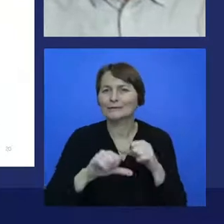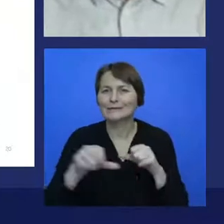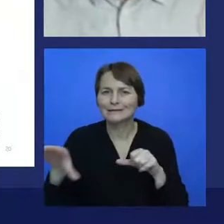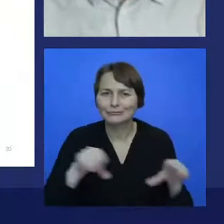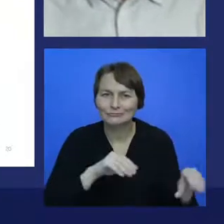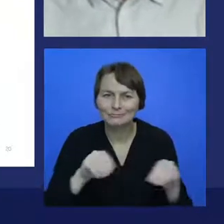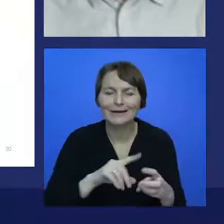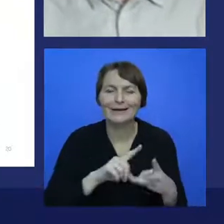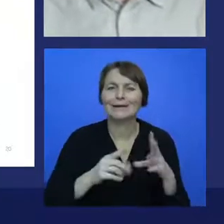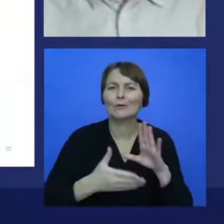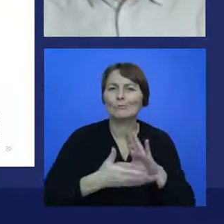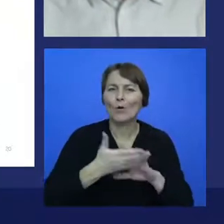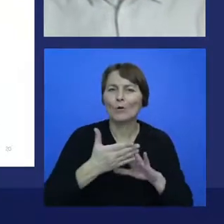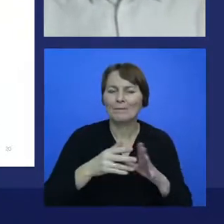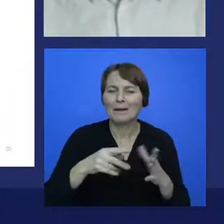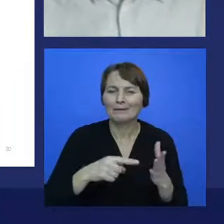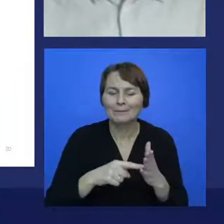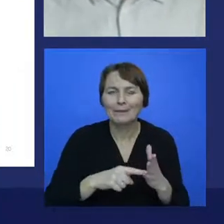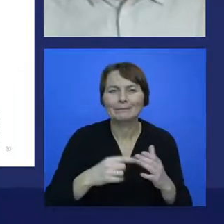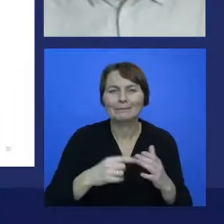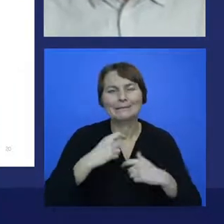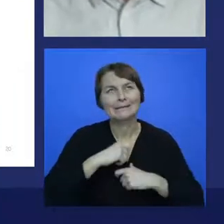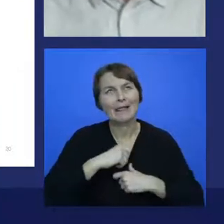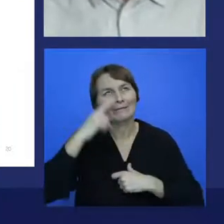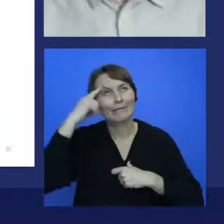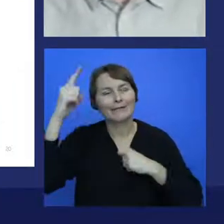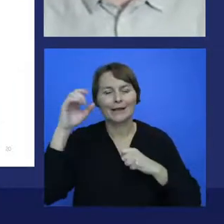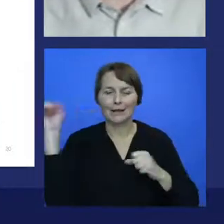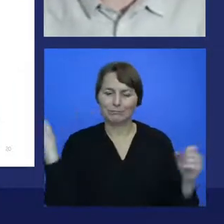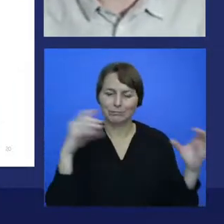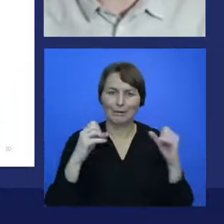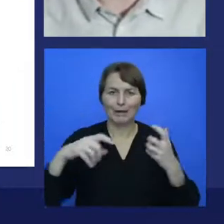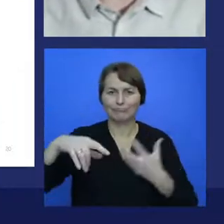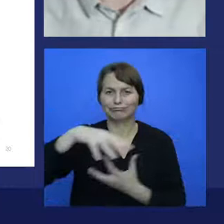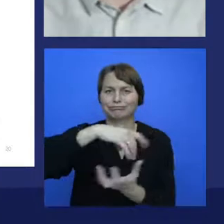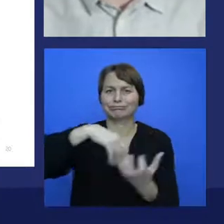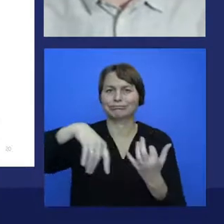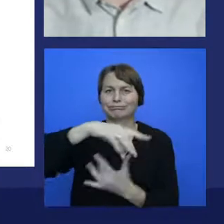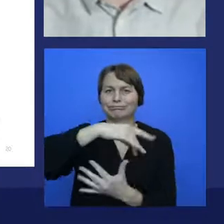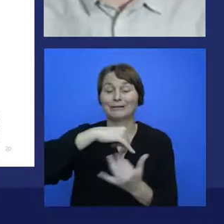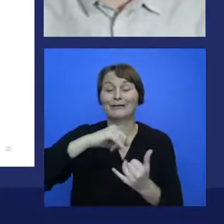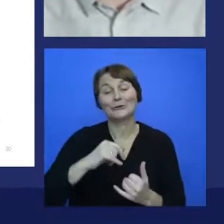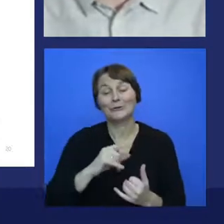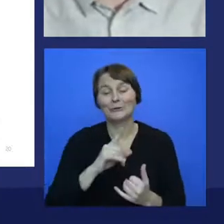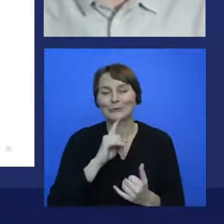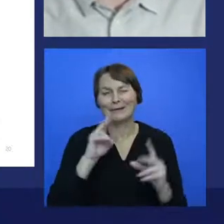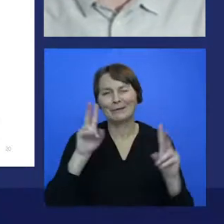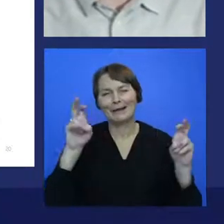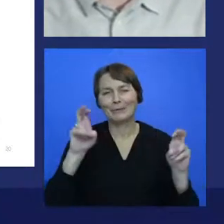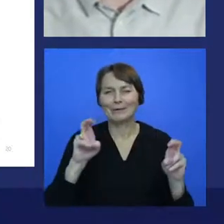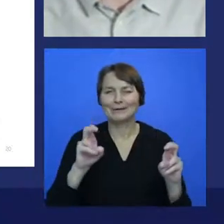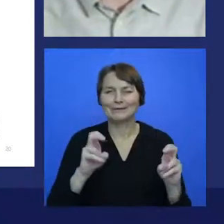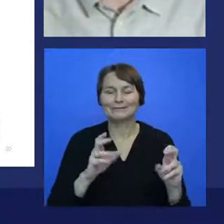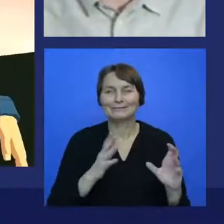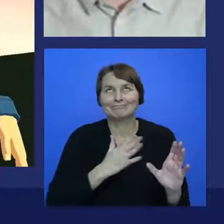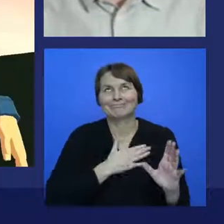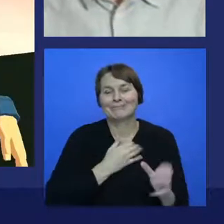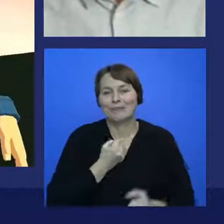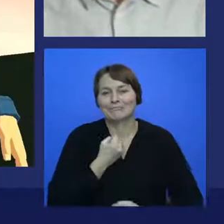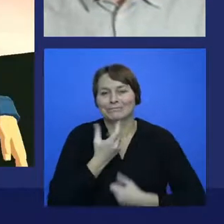and a little bit of human creativity. And it, to be honest, it's a bit of a labor of love as well to create some of these 3D digital